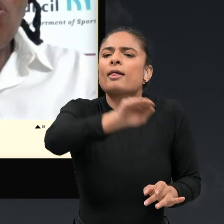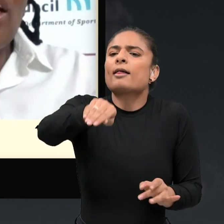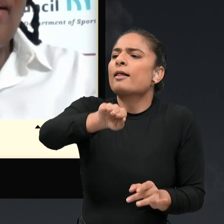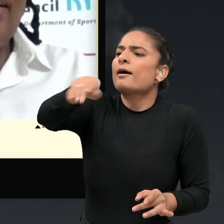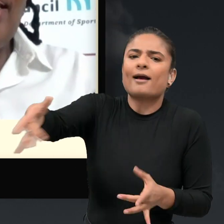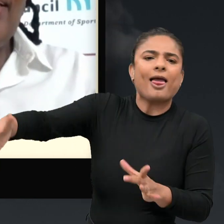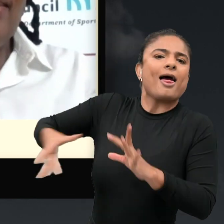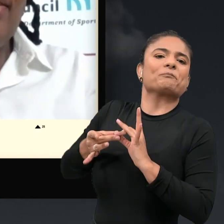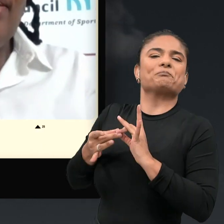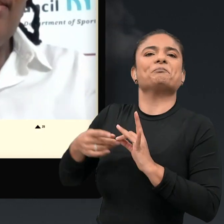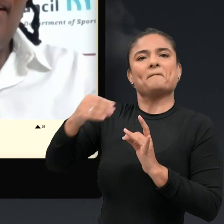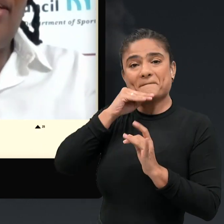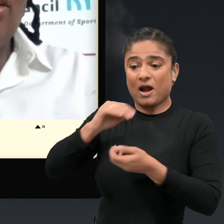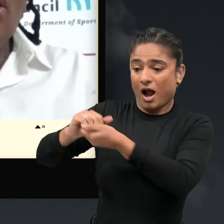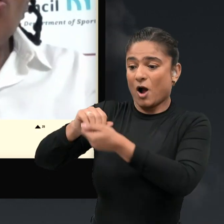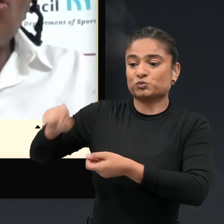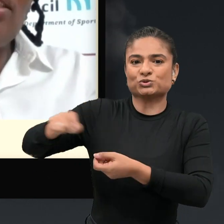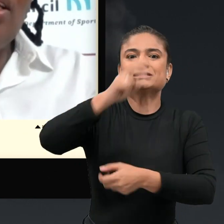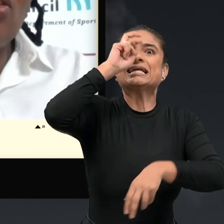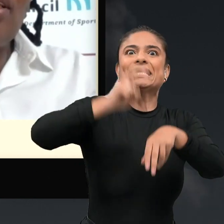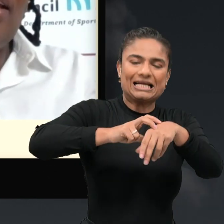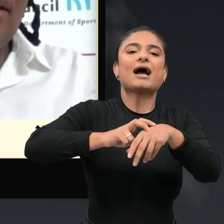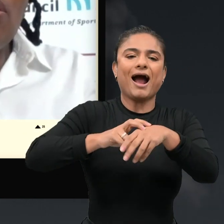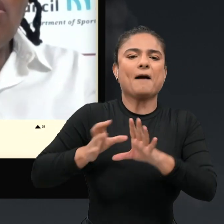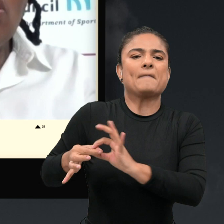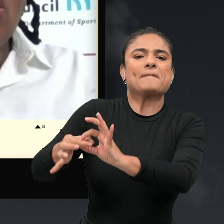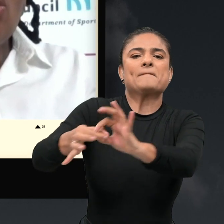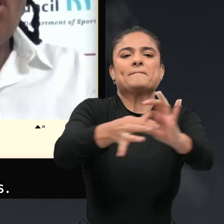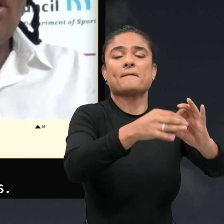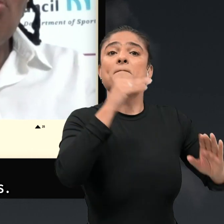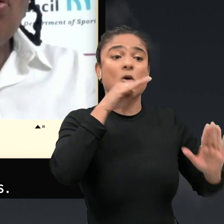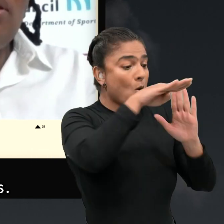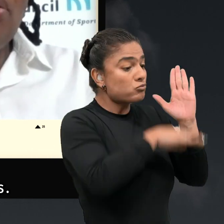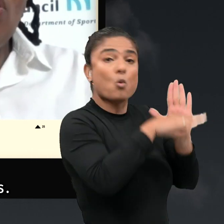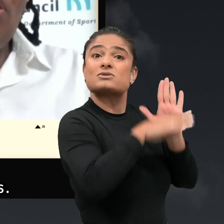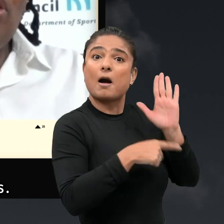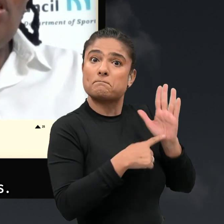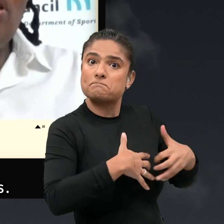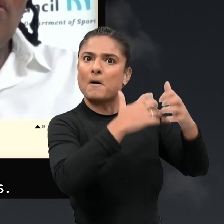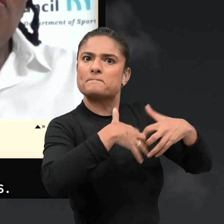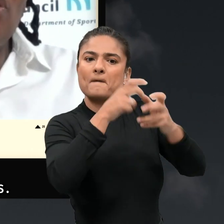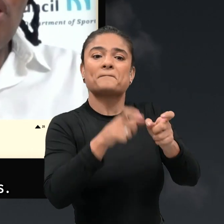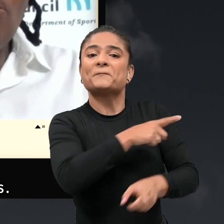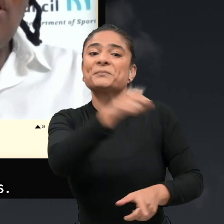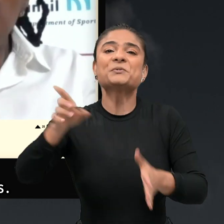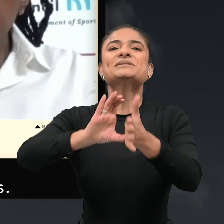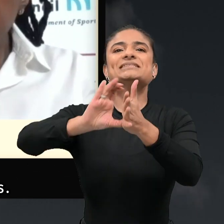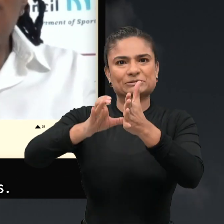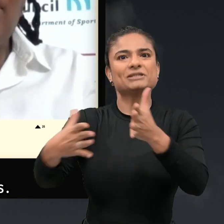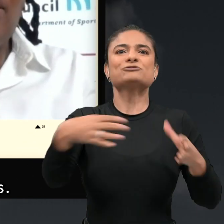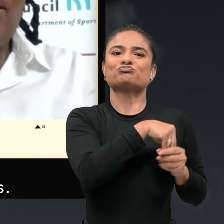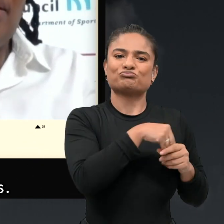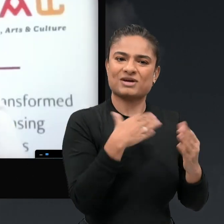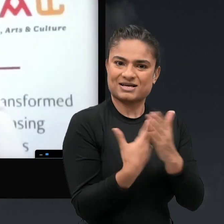of a network. And in turn, those organizations are able to actually put up programs for the people living